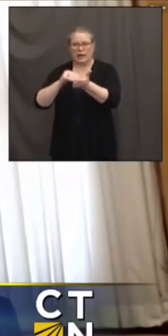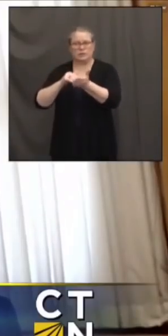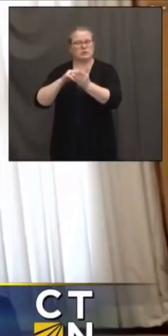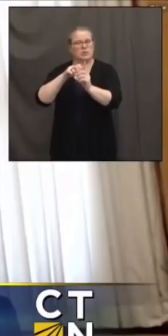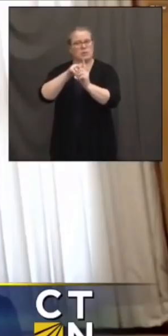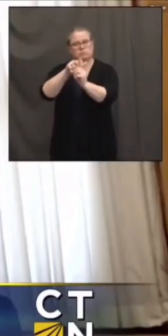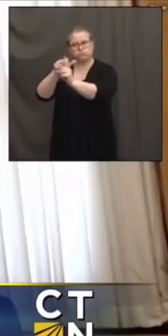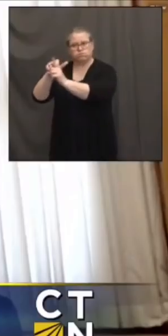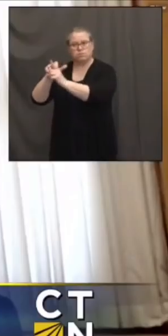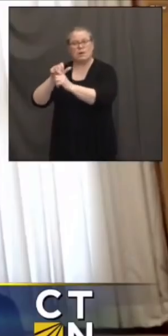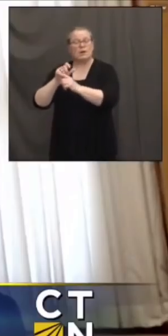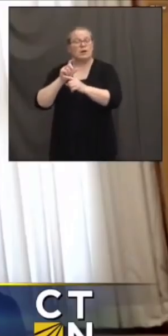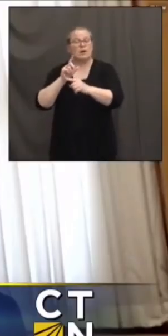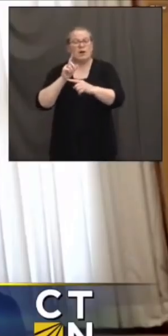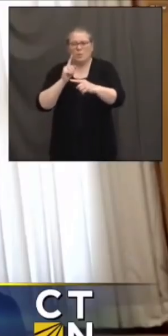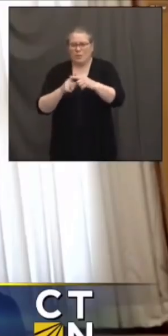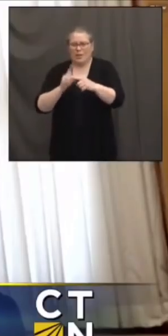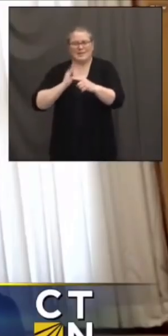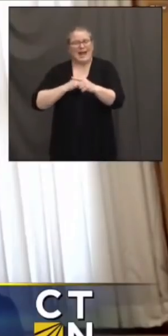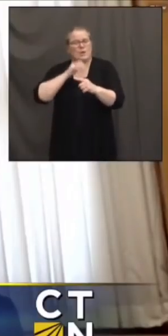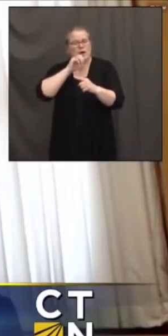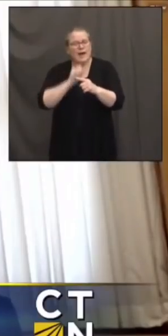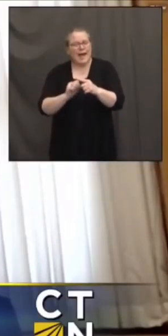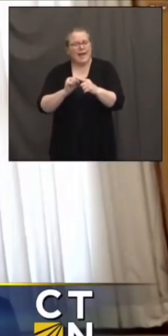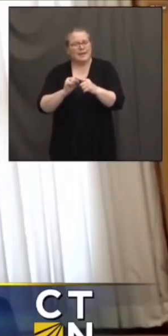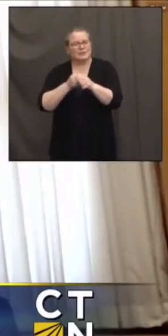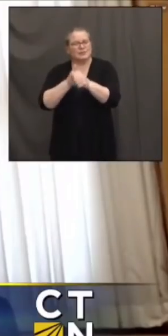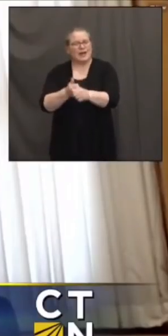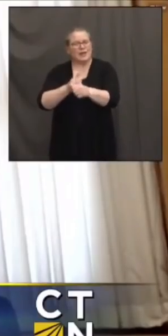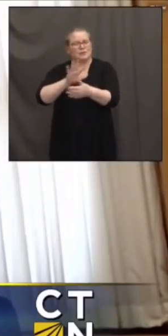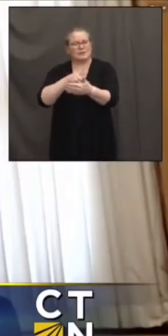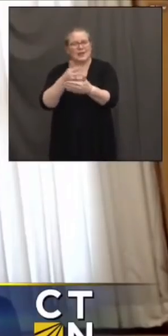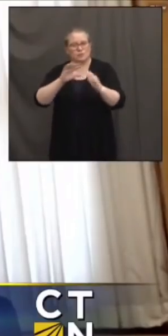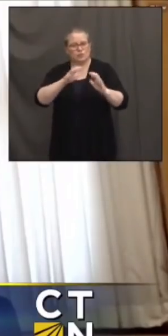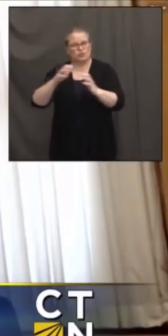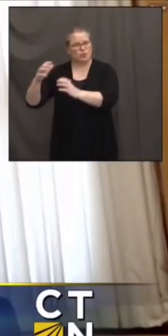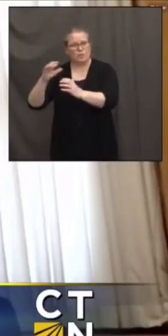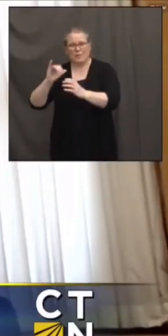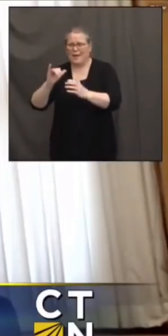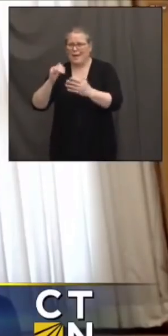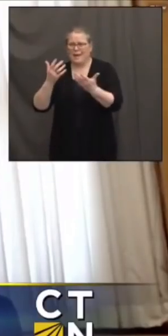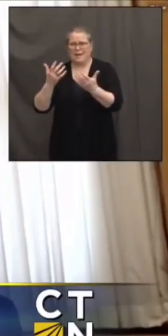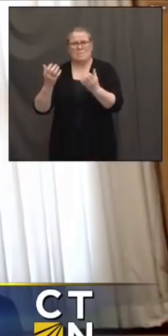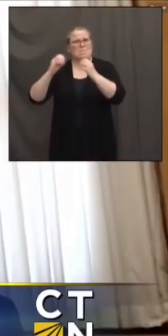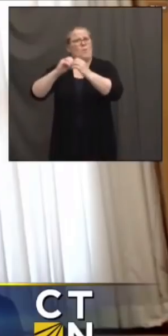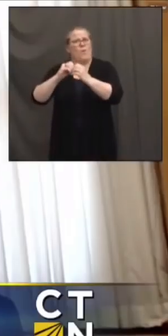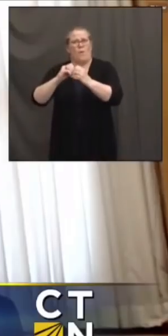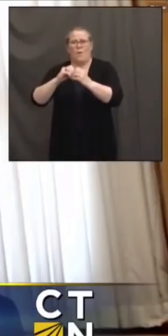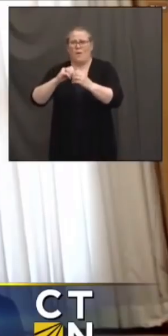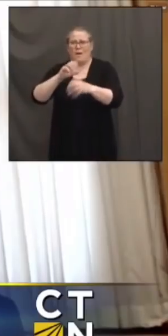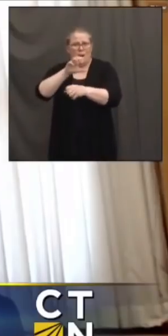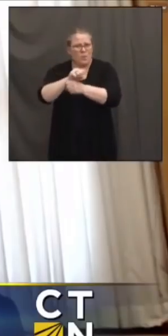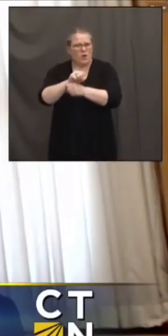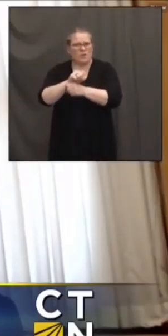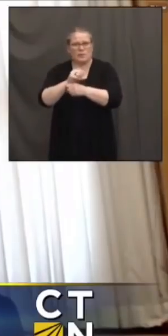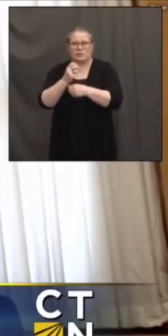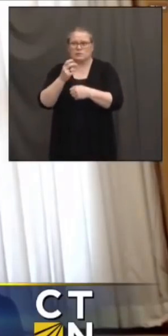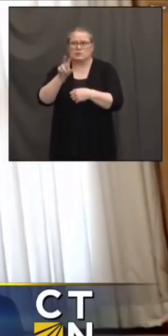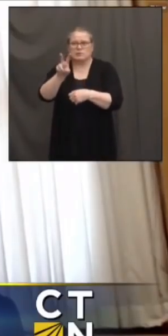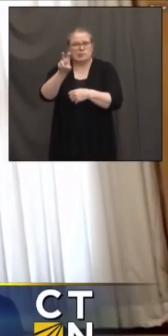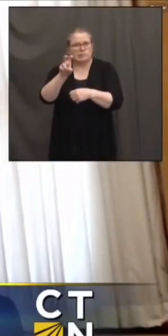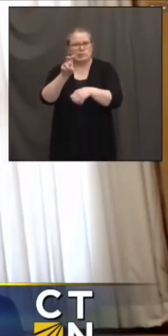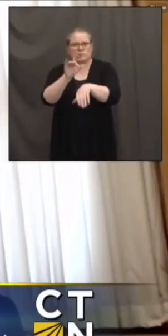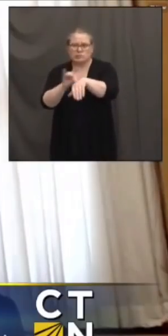appointments opening up every day, with 288,000 first dose appointments coming into the state this week. Where anyone who has not yet been